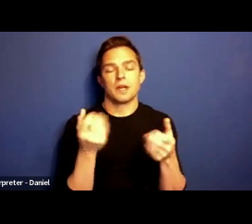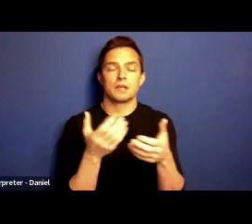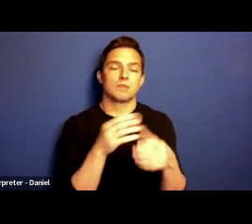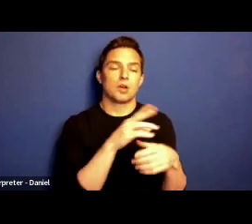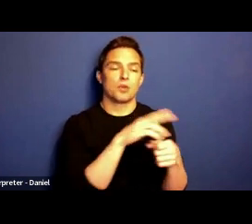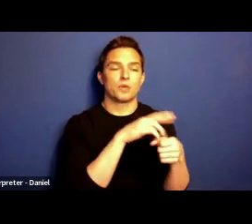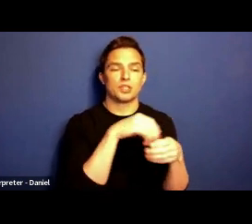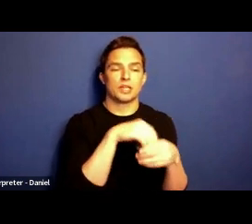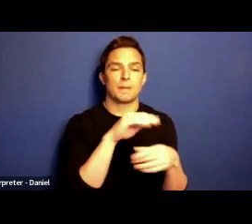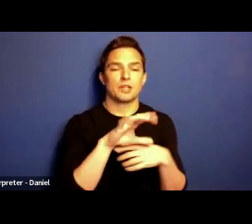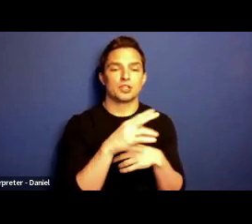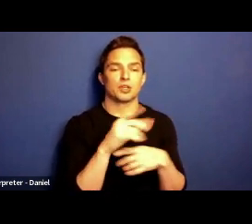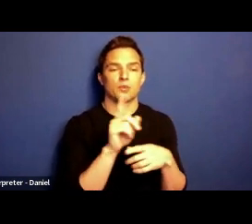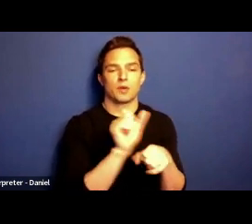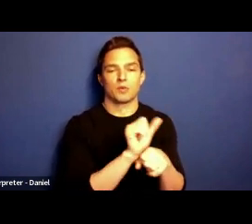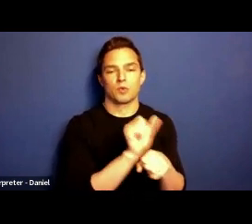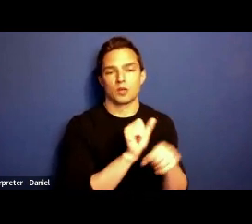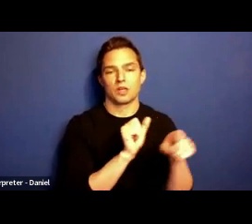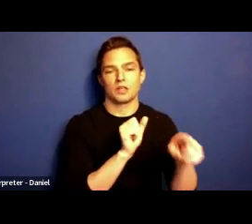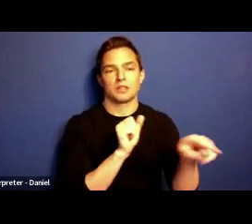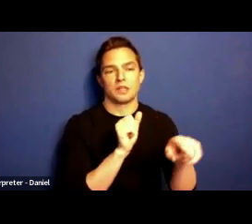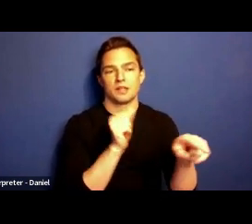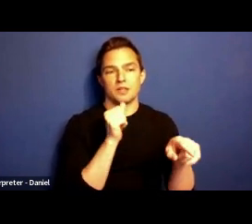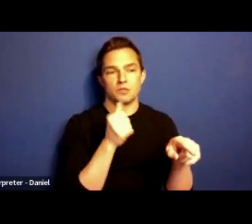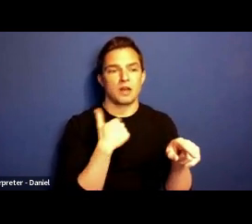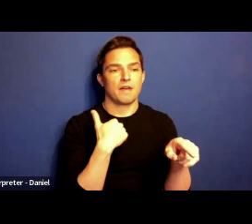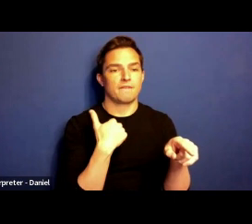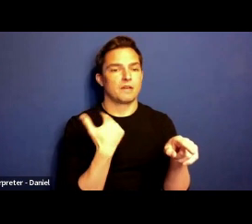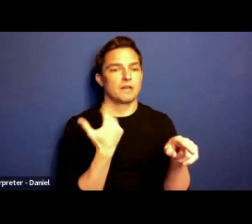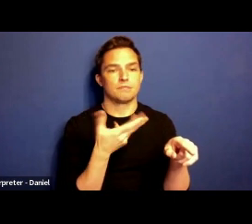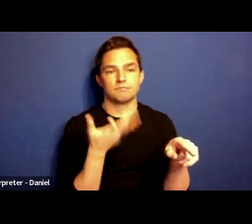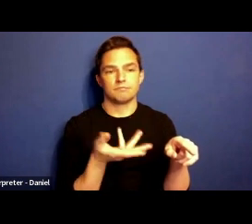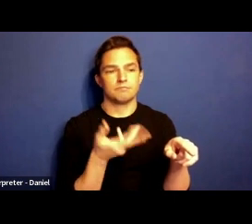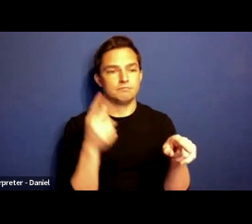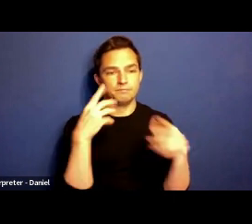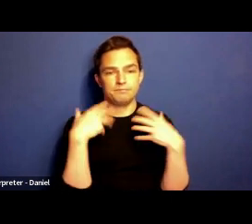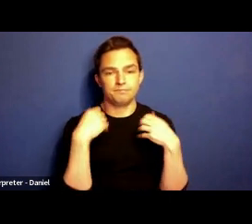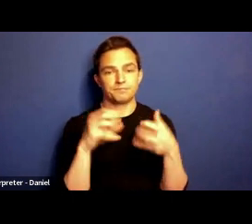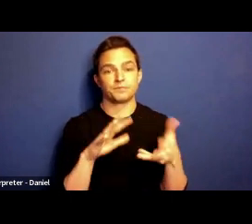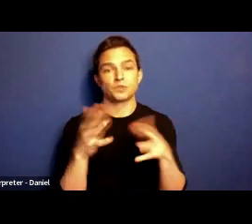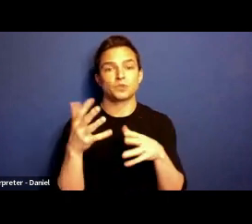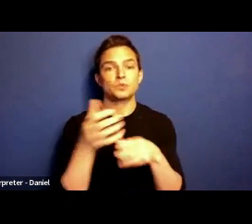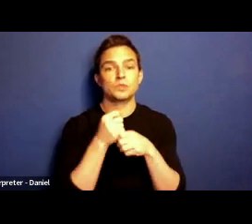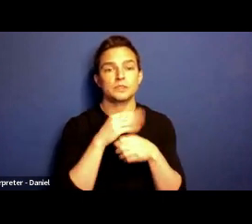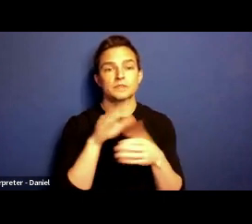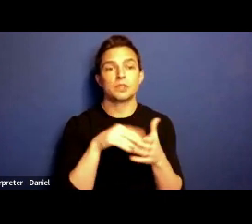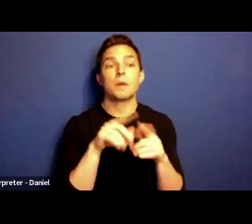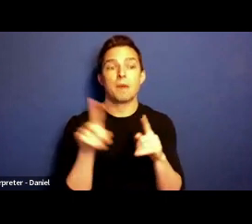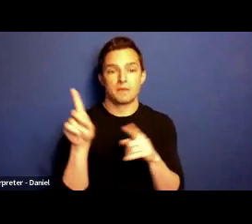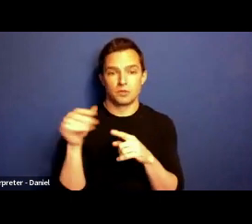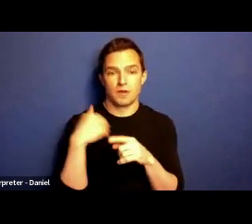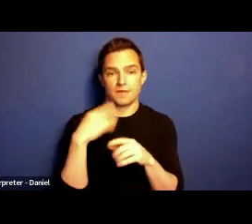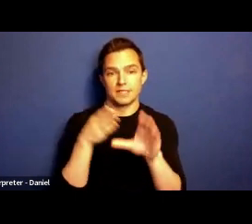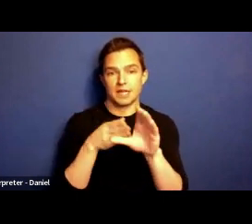working in, they don't have a mental health crisis receiving center, but they do have a